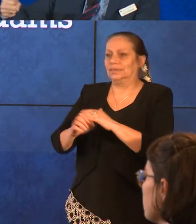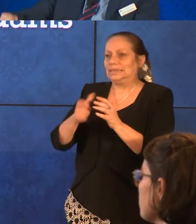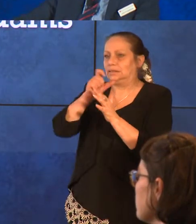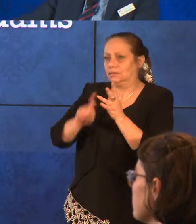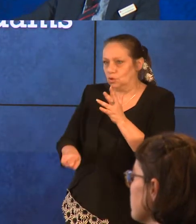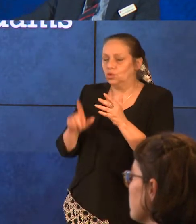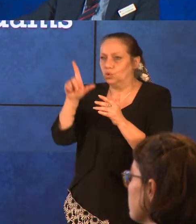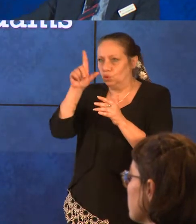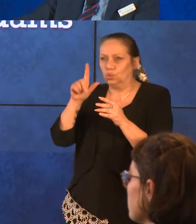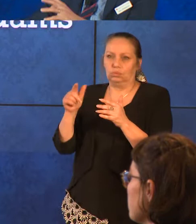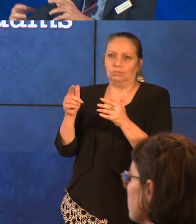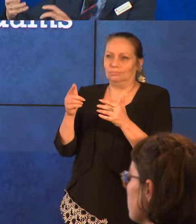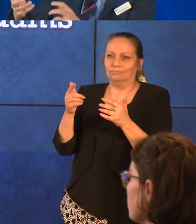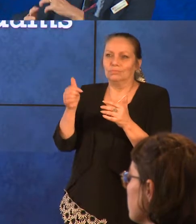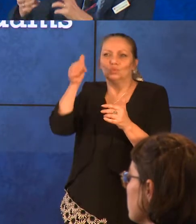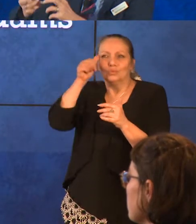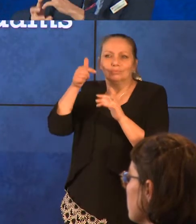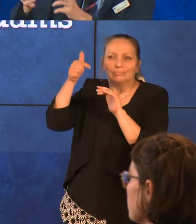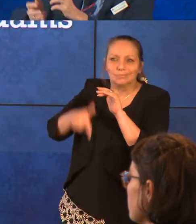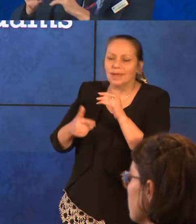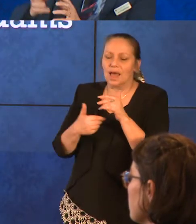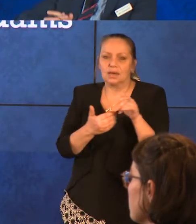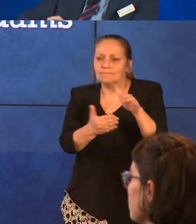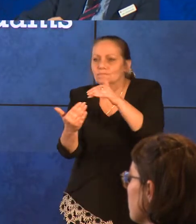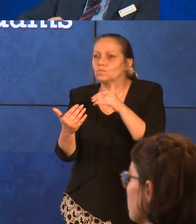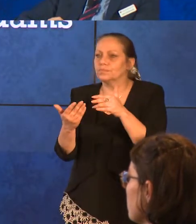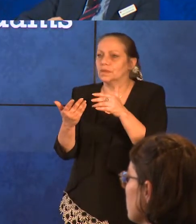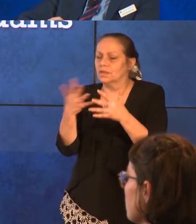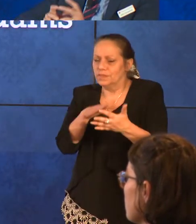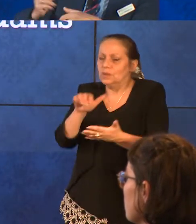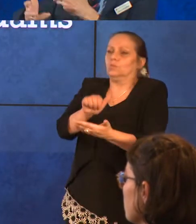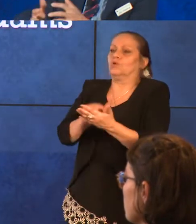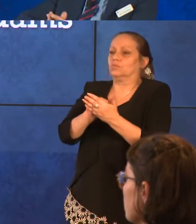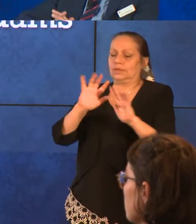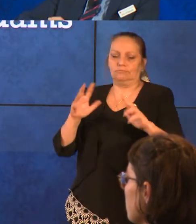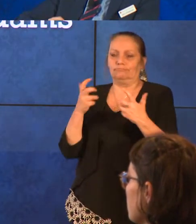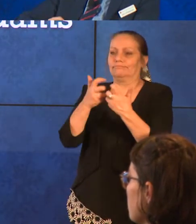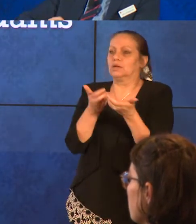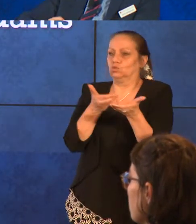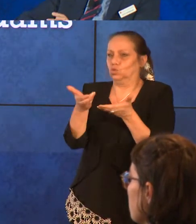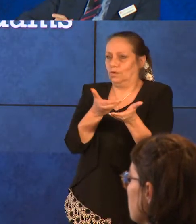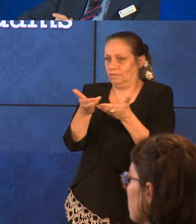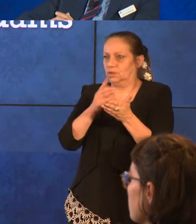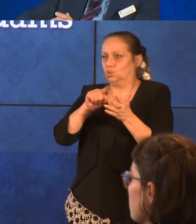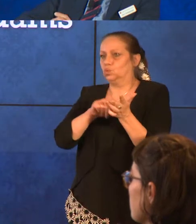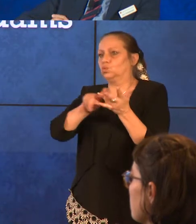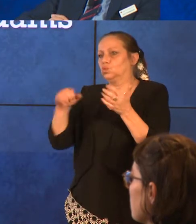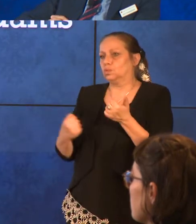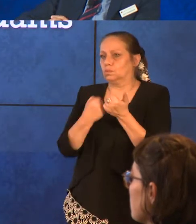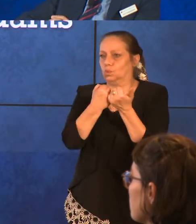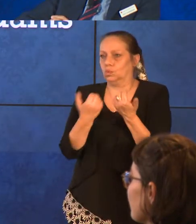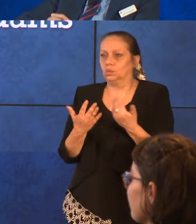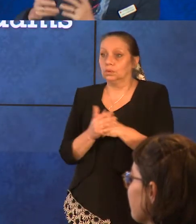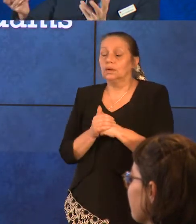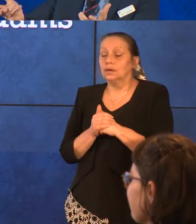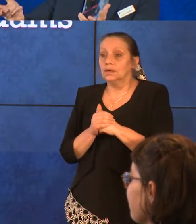service providers and cobble together, appropriate services to support a participant